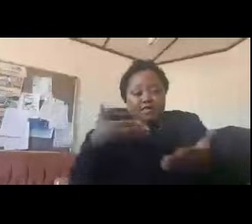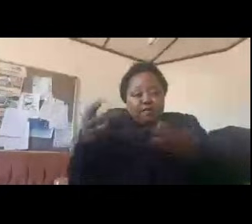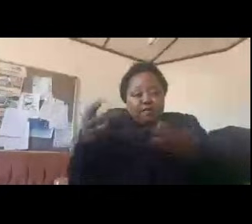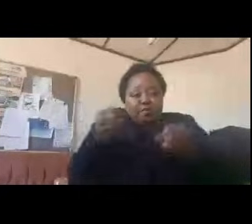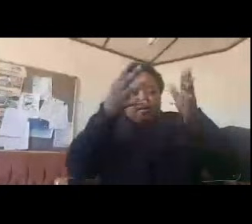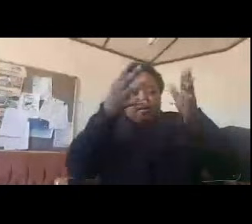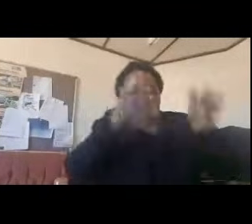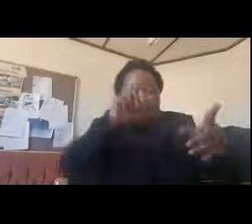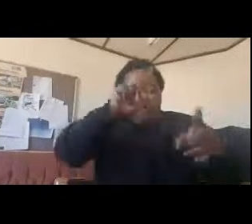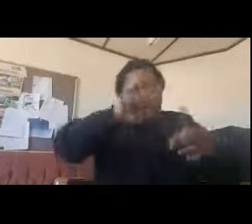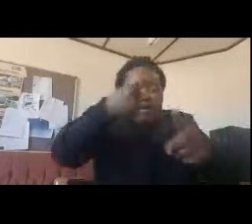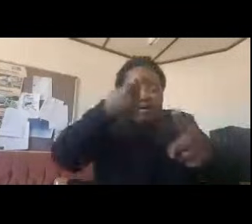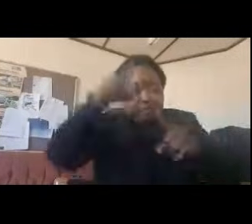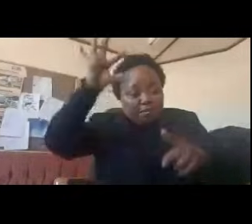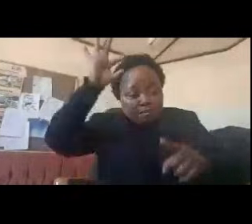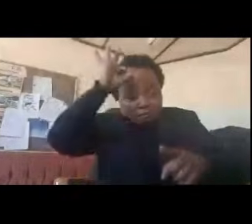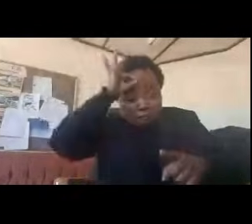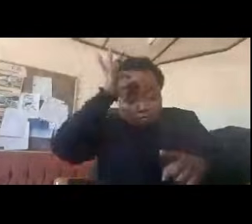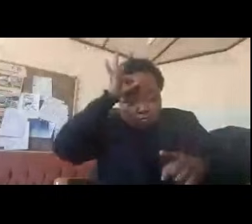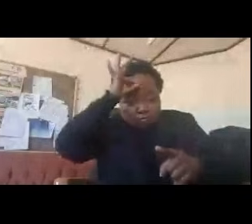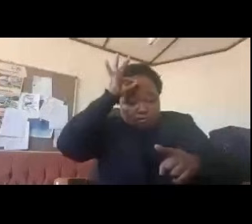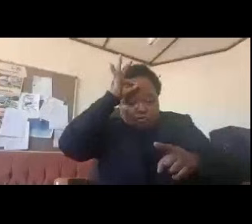officers and judges.